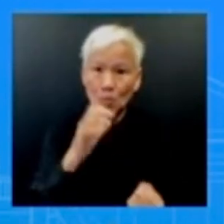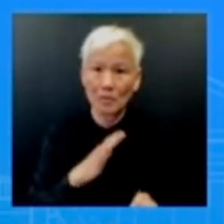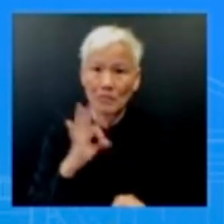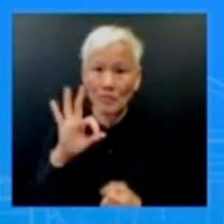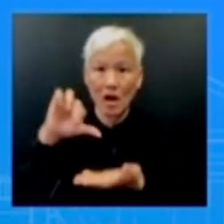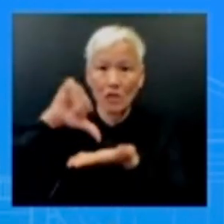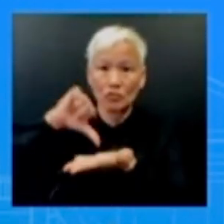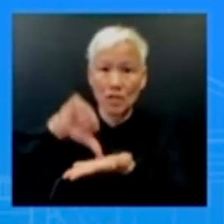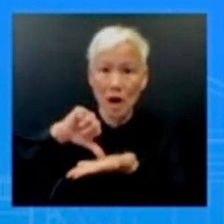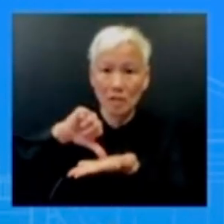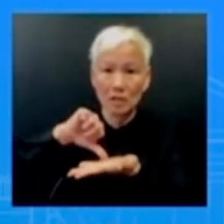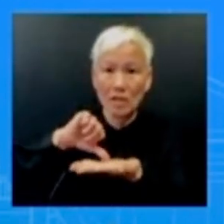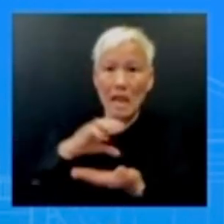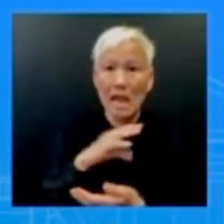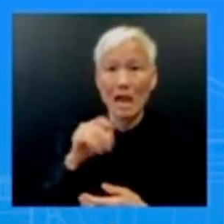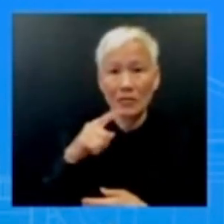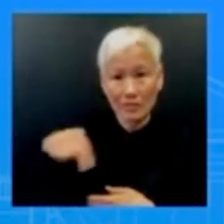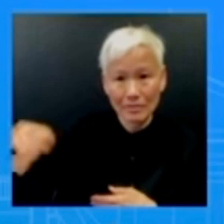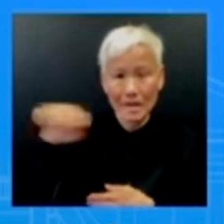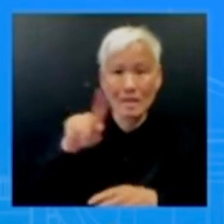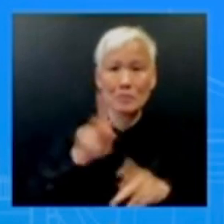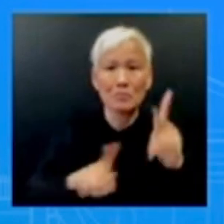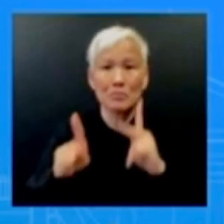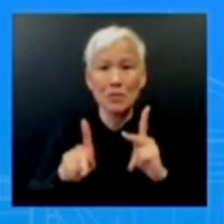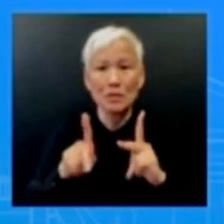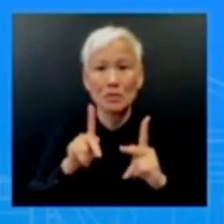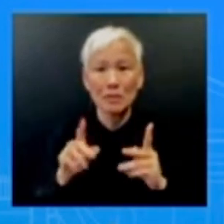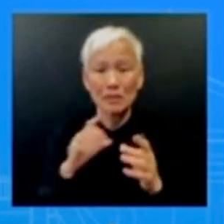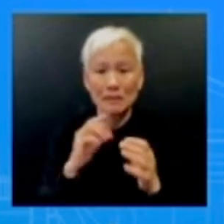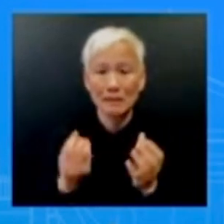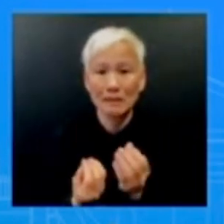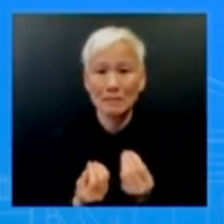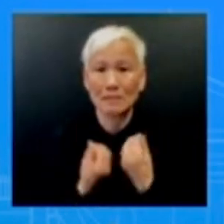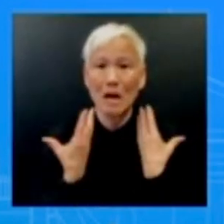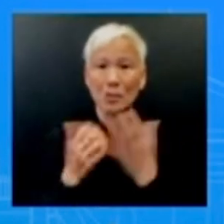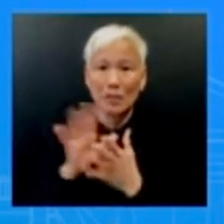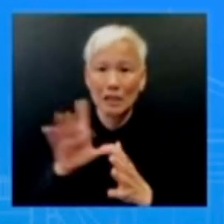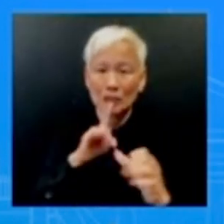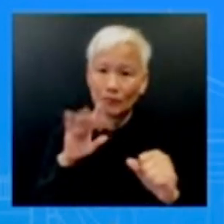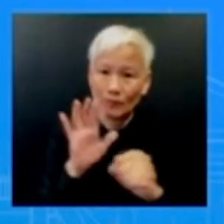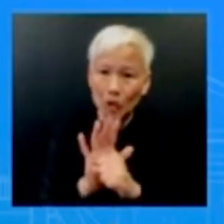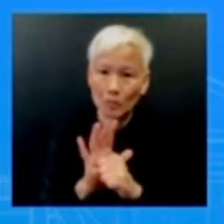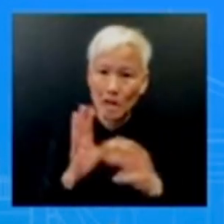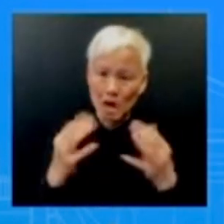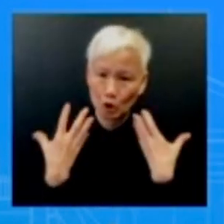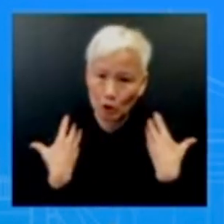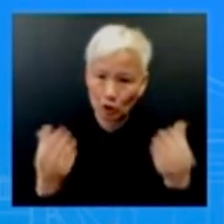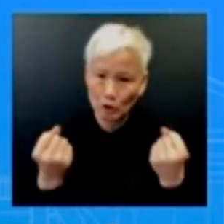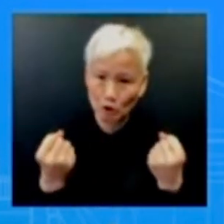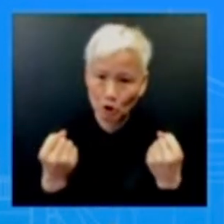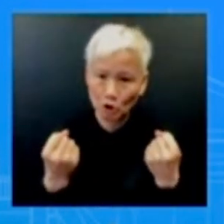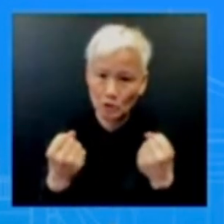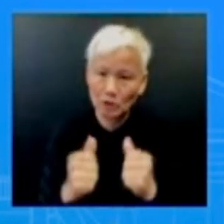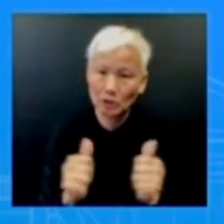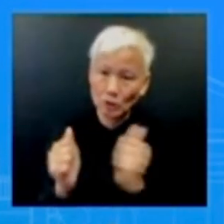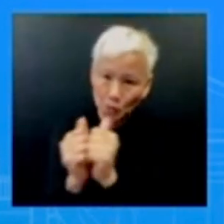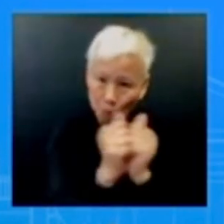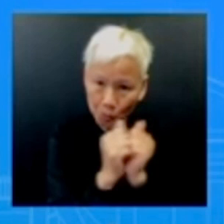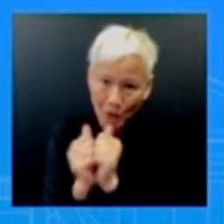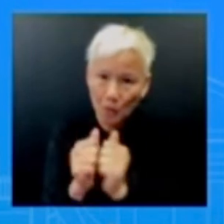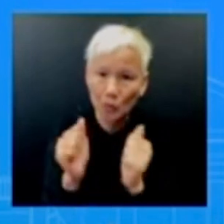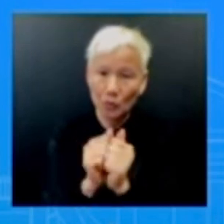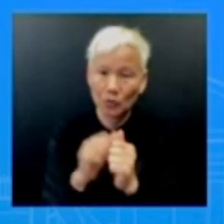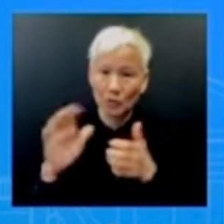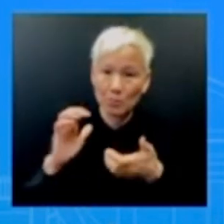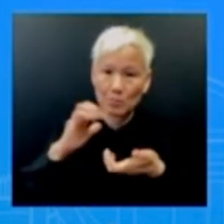the world with their conviction and their courage. And together with our partners, we will continue to hold Iranian